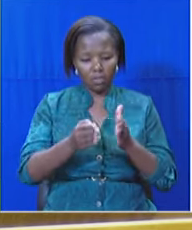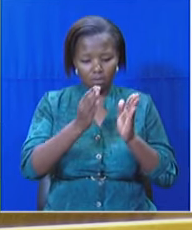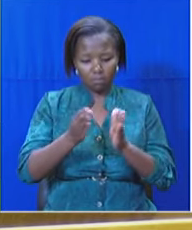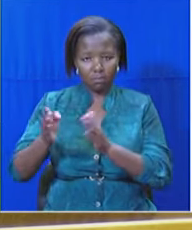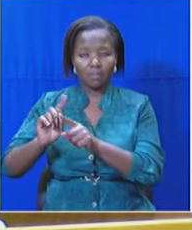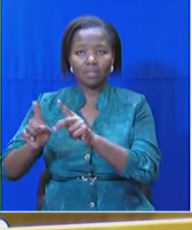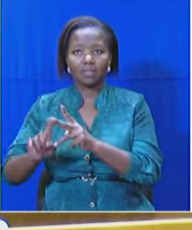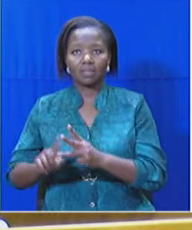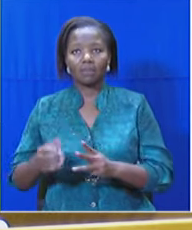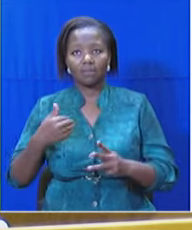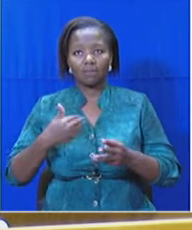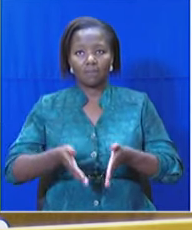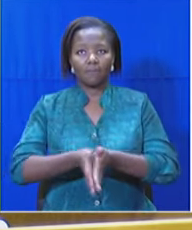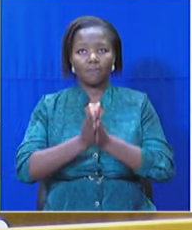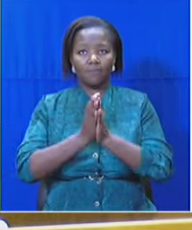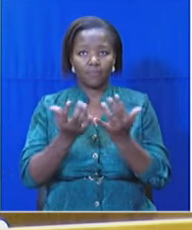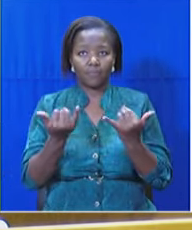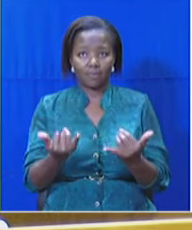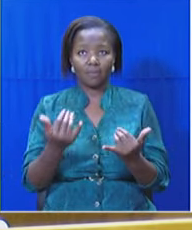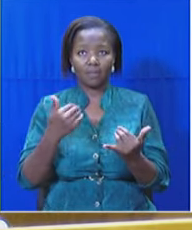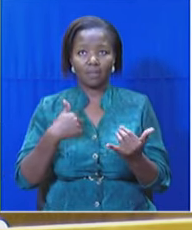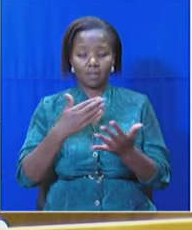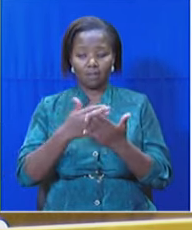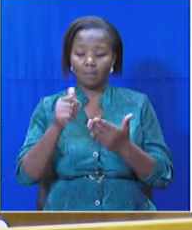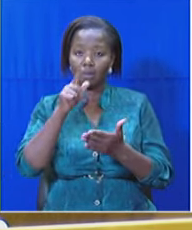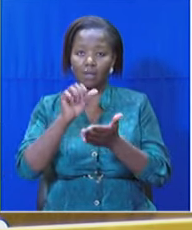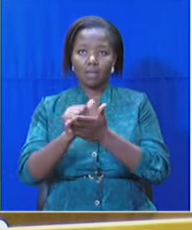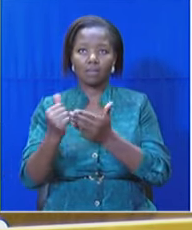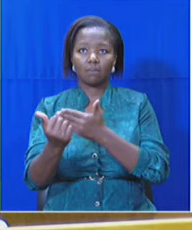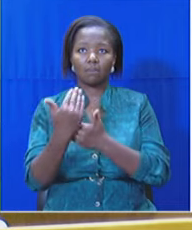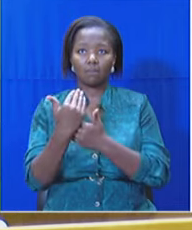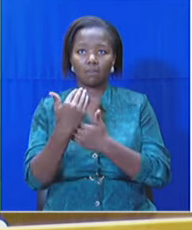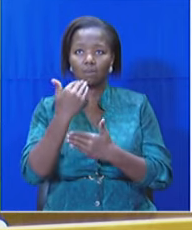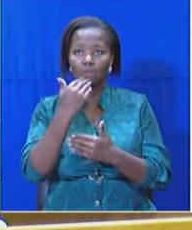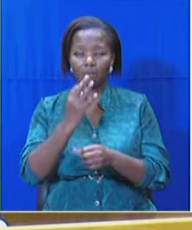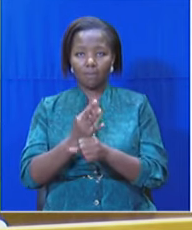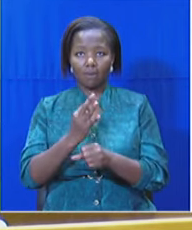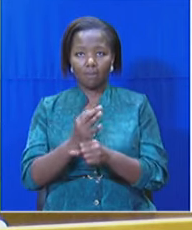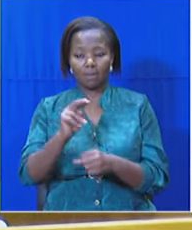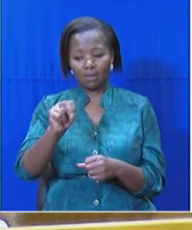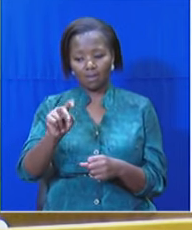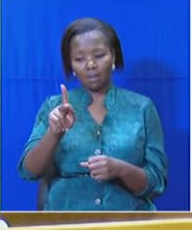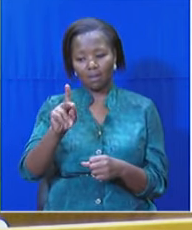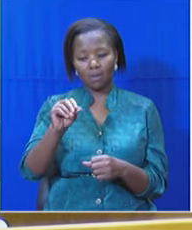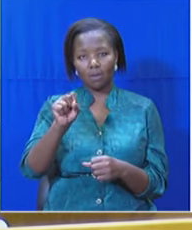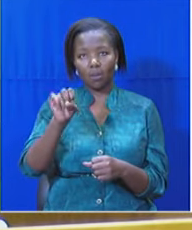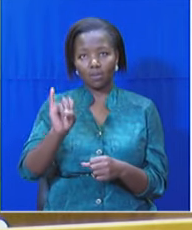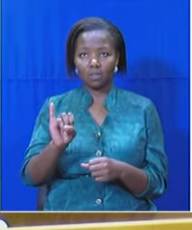call upon the Minister to note that I've received a letter from Obaba Unkosi, ohlala